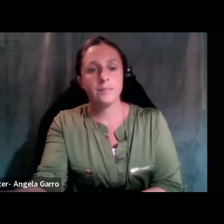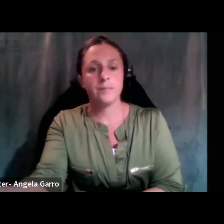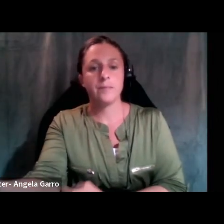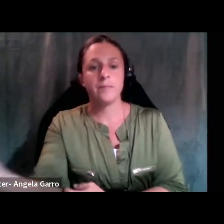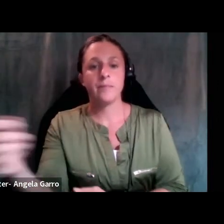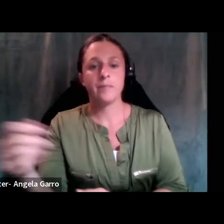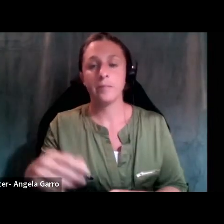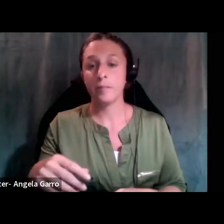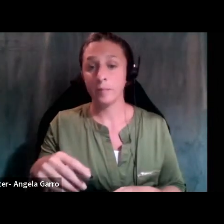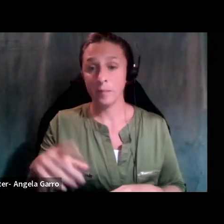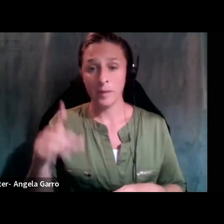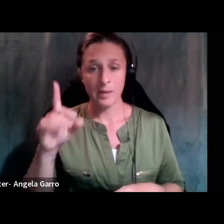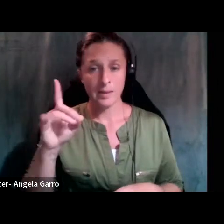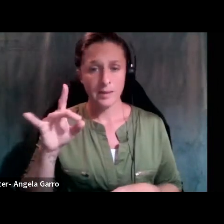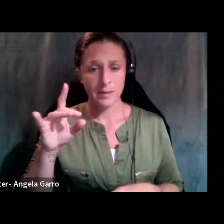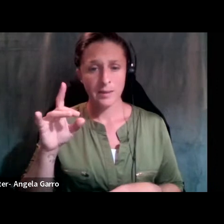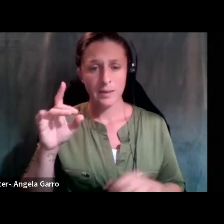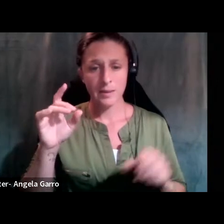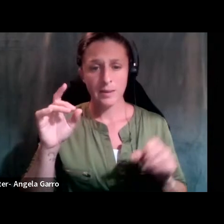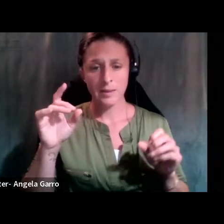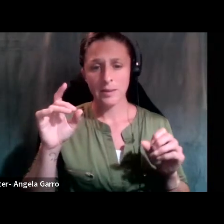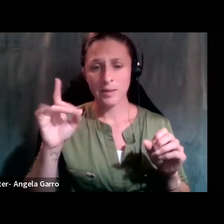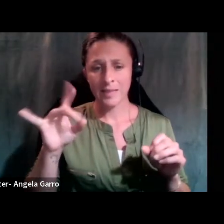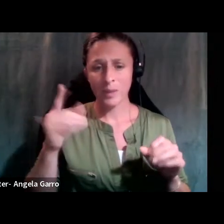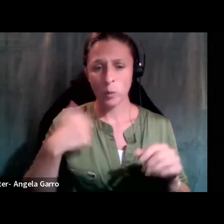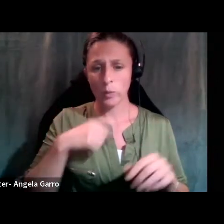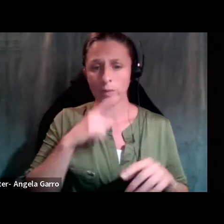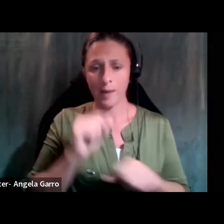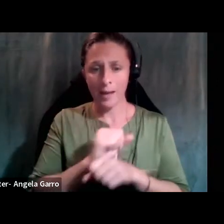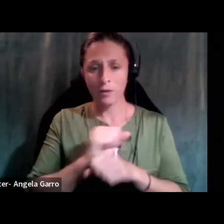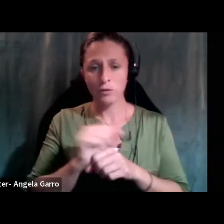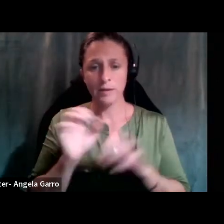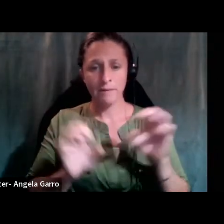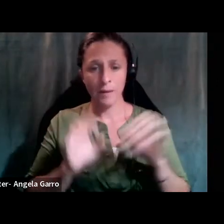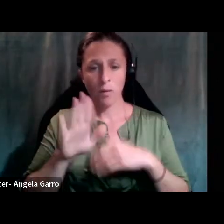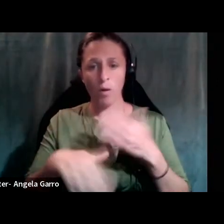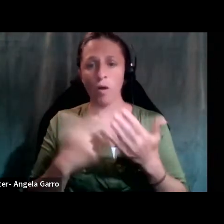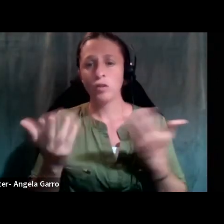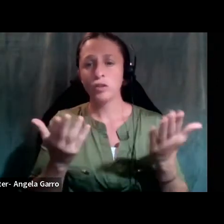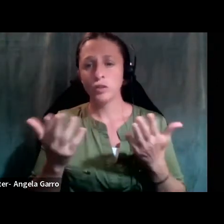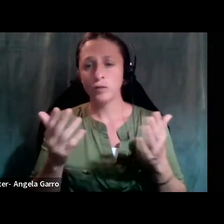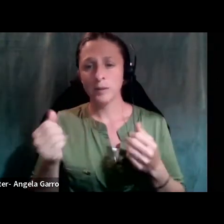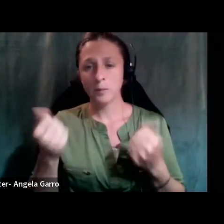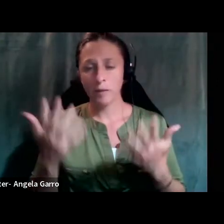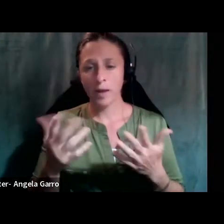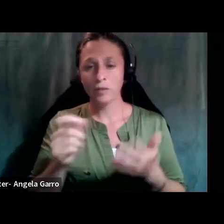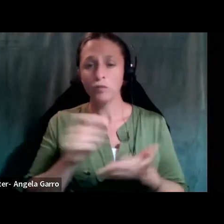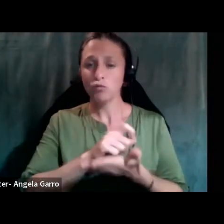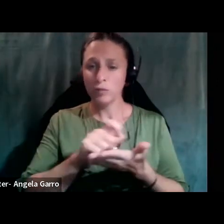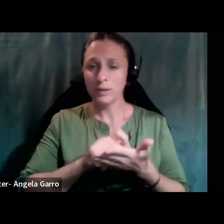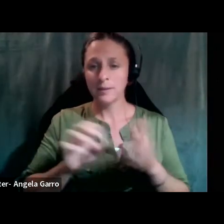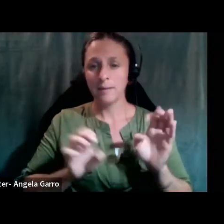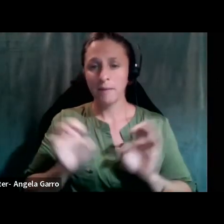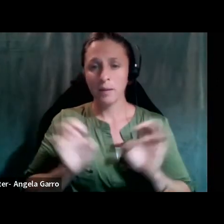all the service providers? And we have, written evaluations